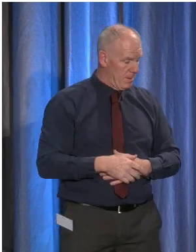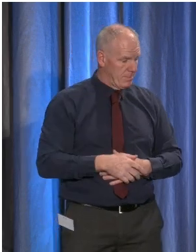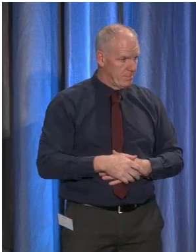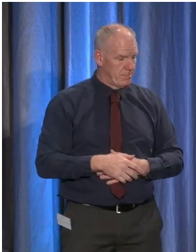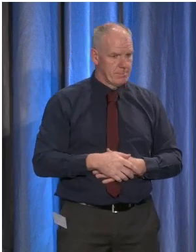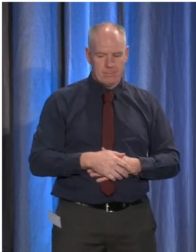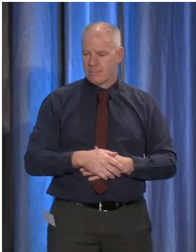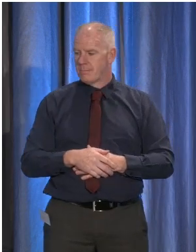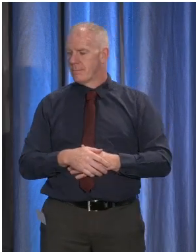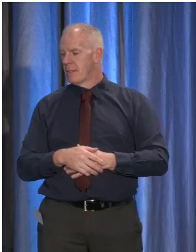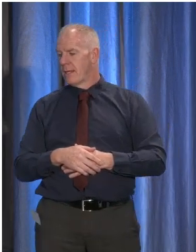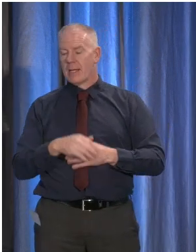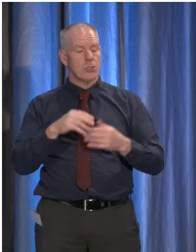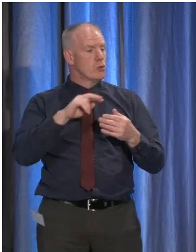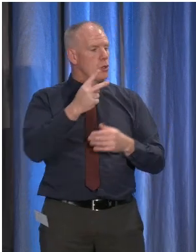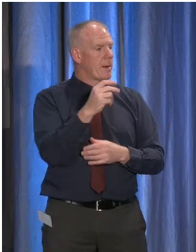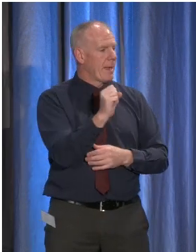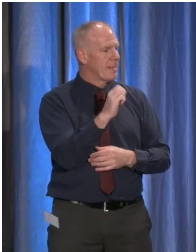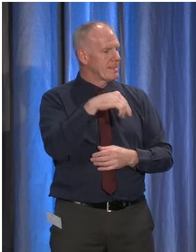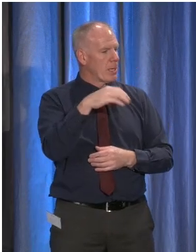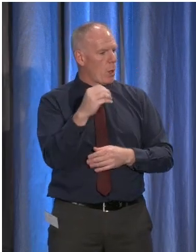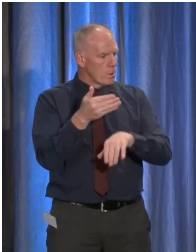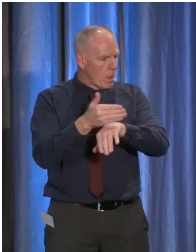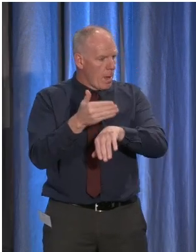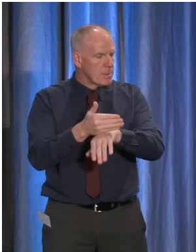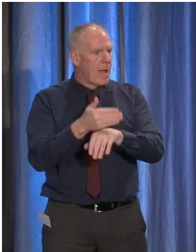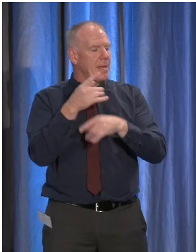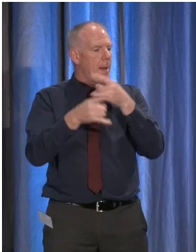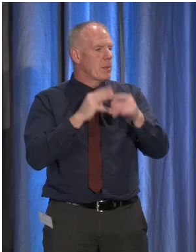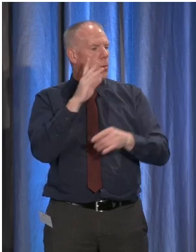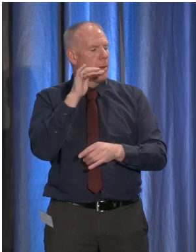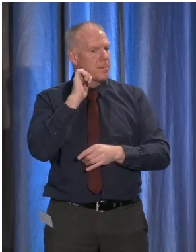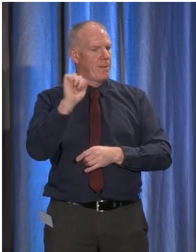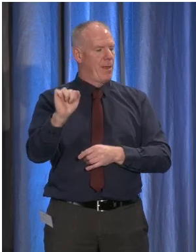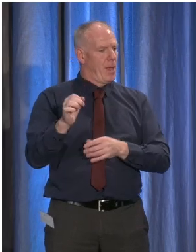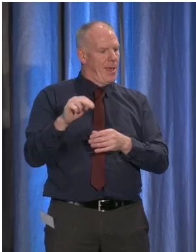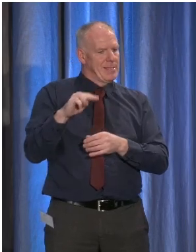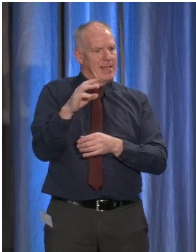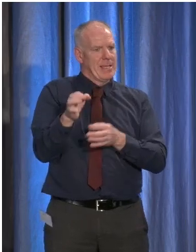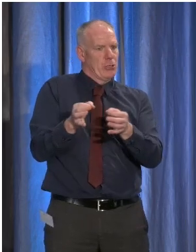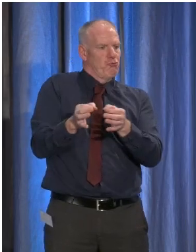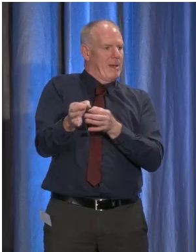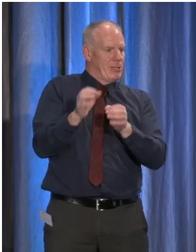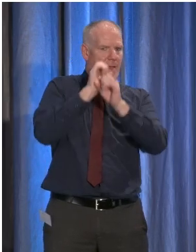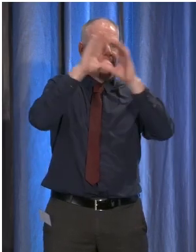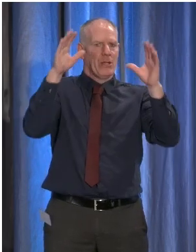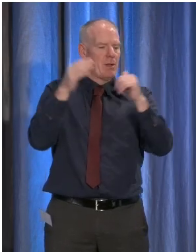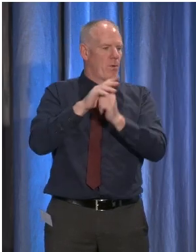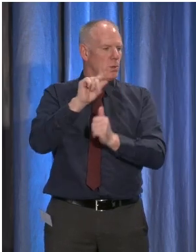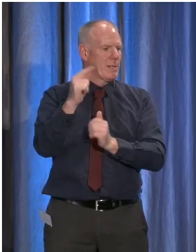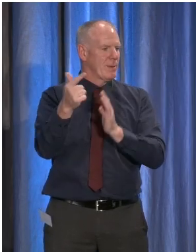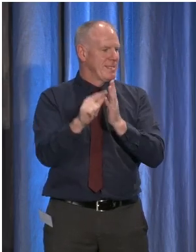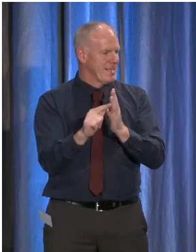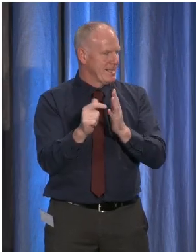been a doubling of CNO posts, and all of this is happening in the context of the NCSE strategy Vision